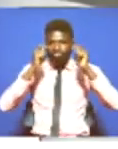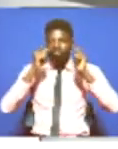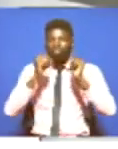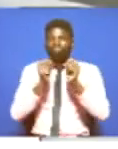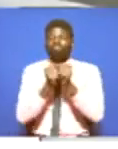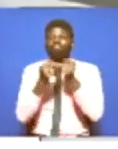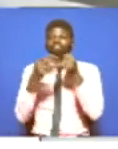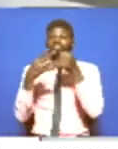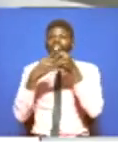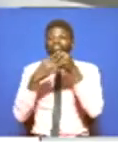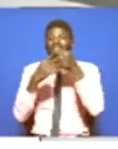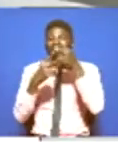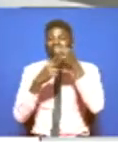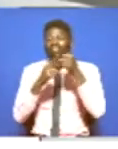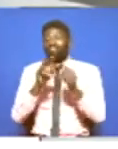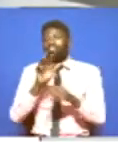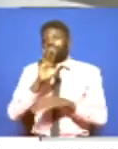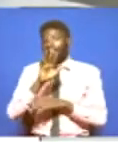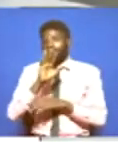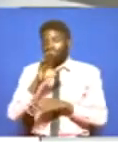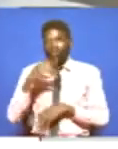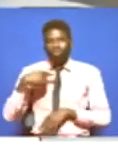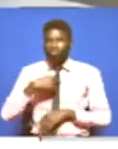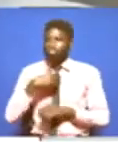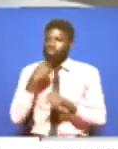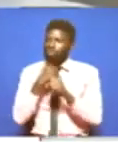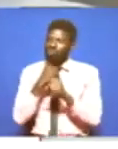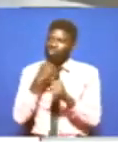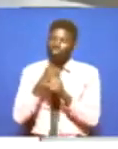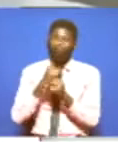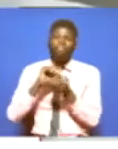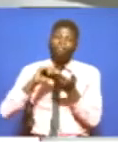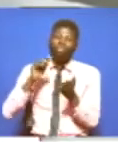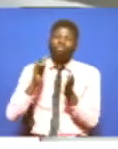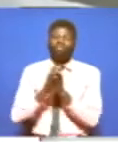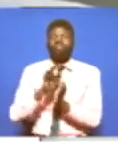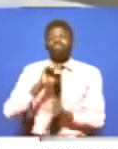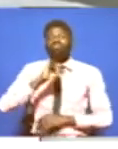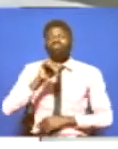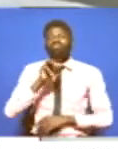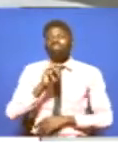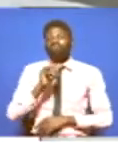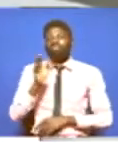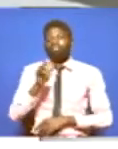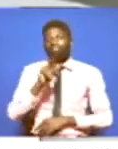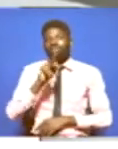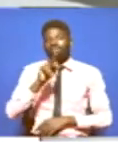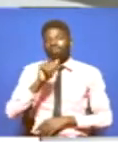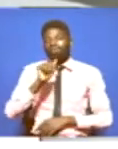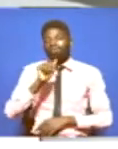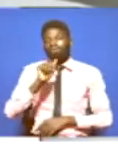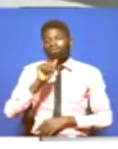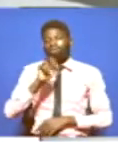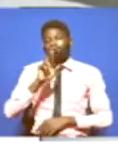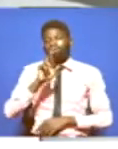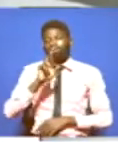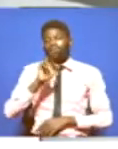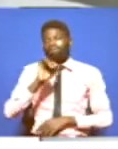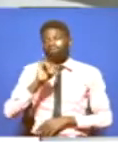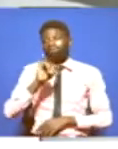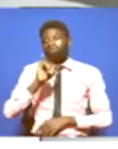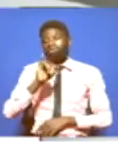1975, right. we had done quite a lot with J.M. And in fact, during the preceding week,